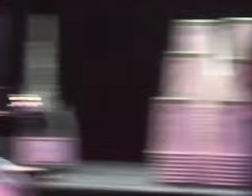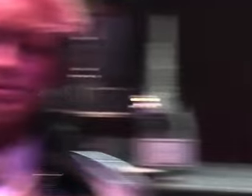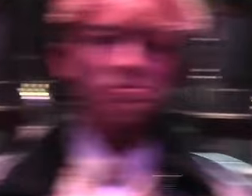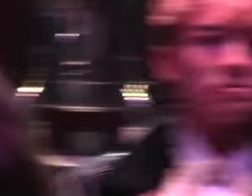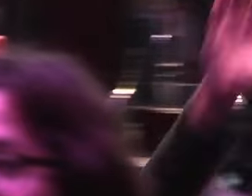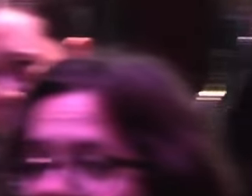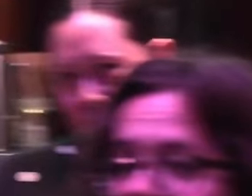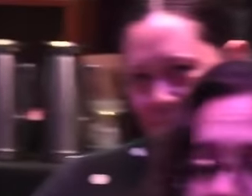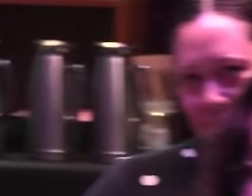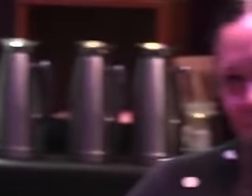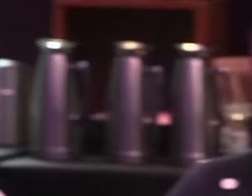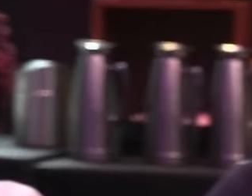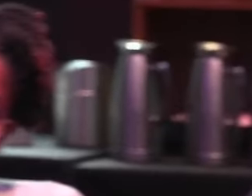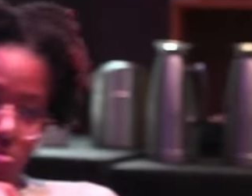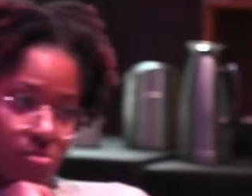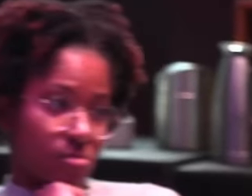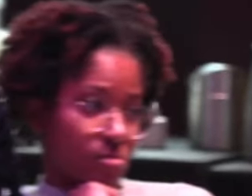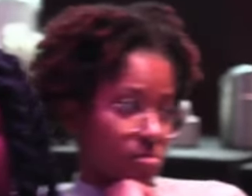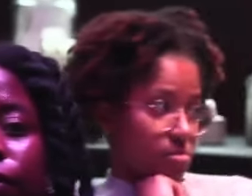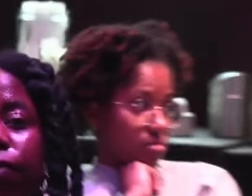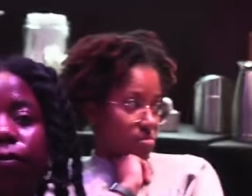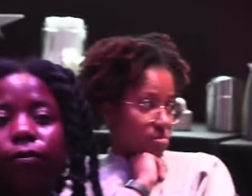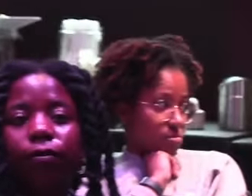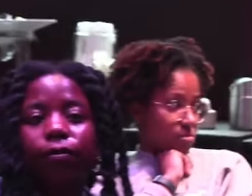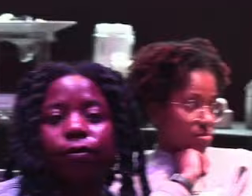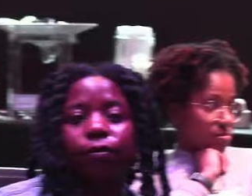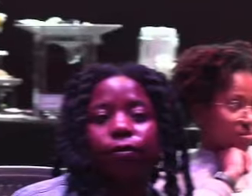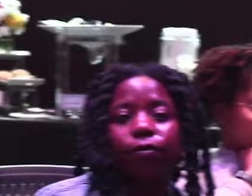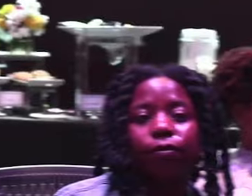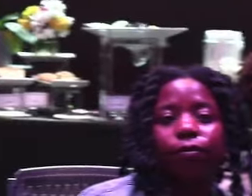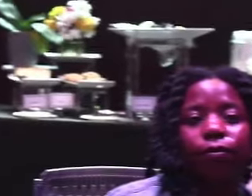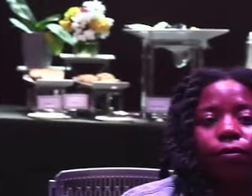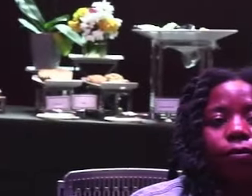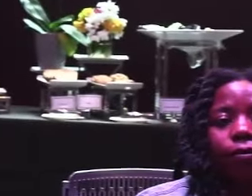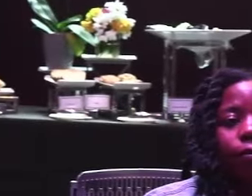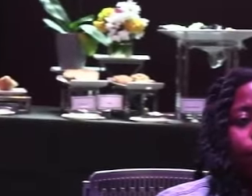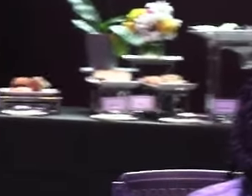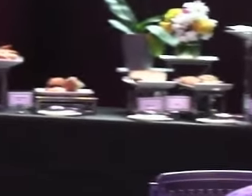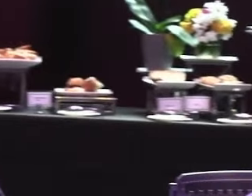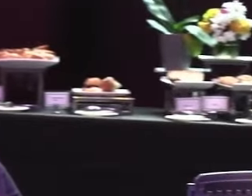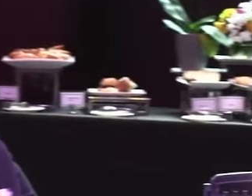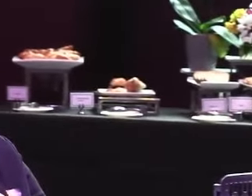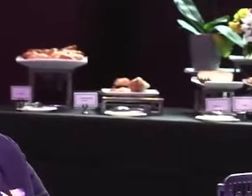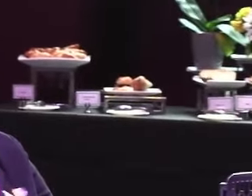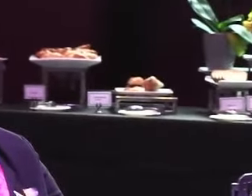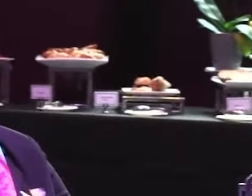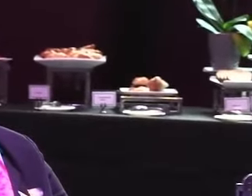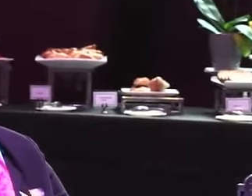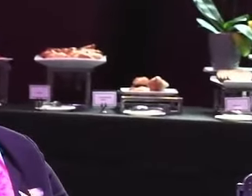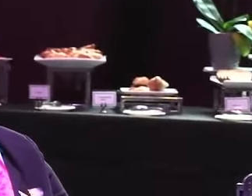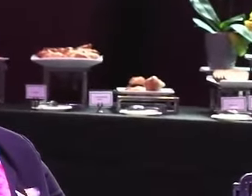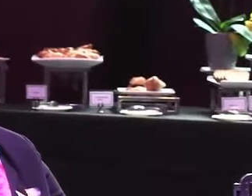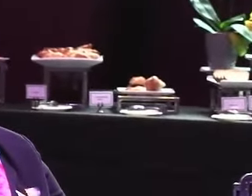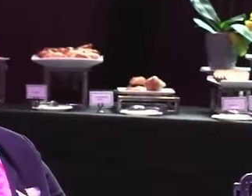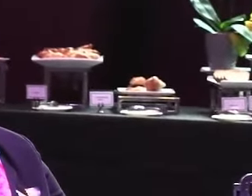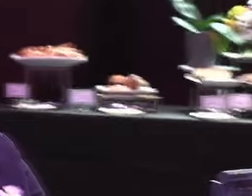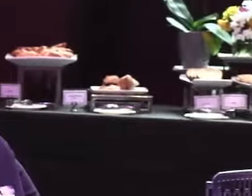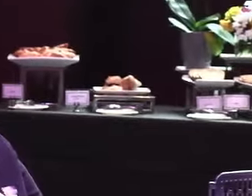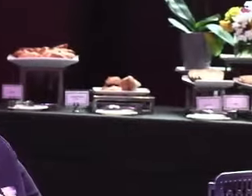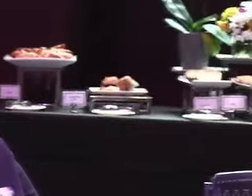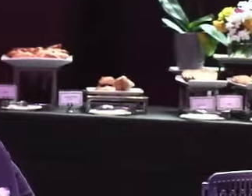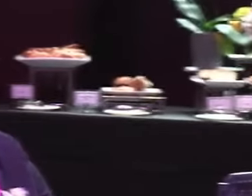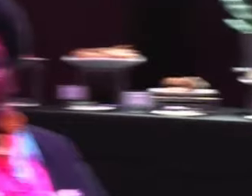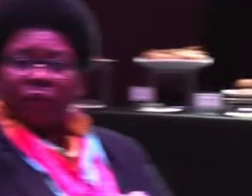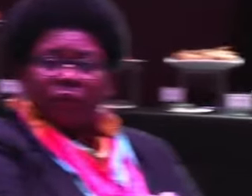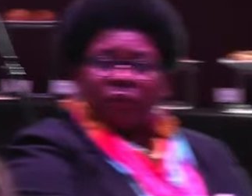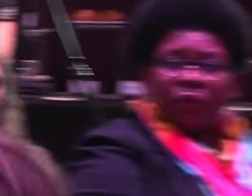to speak. We've got one, two, three. Great. And then we'll start to do a little wrap-up, unless somebody